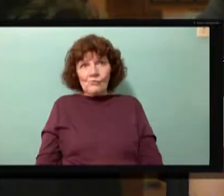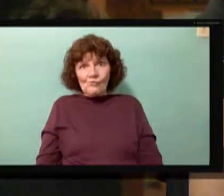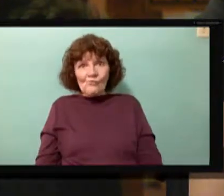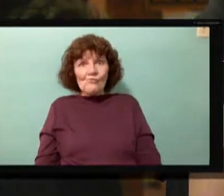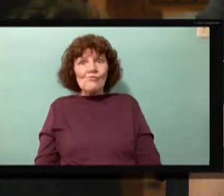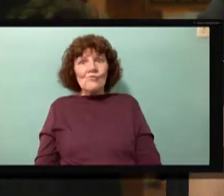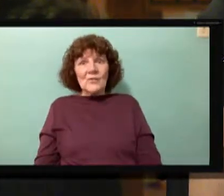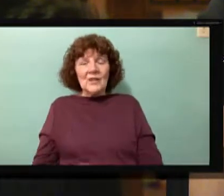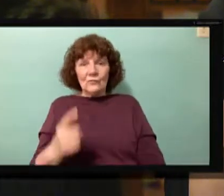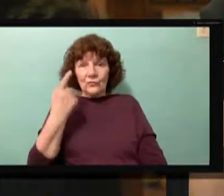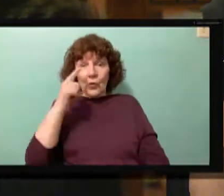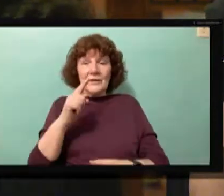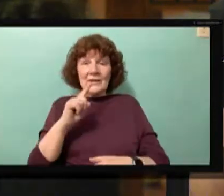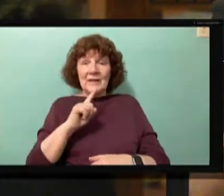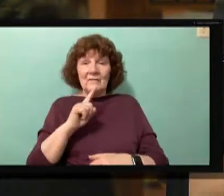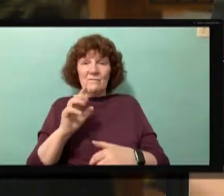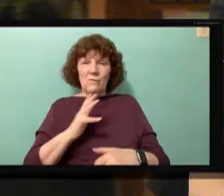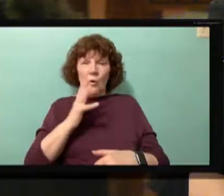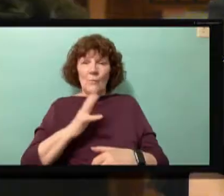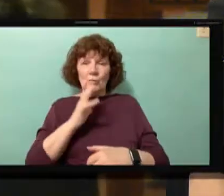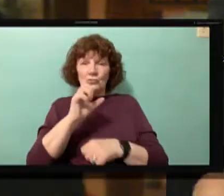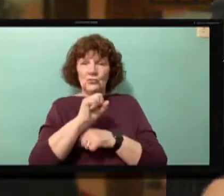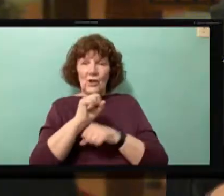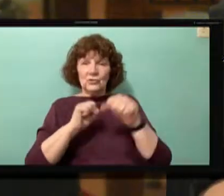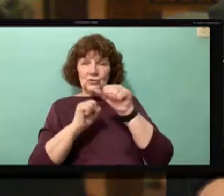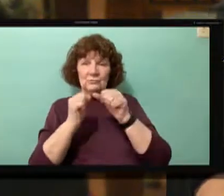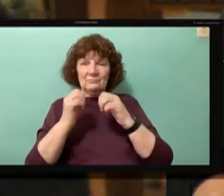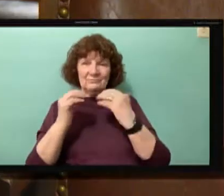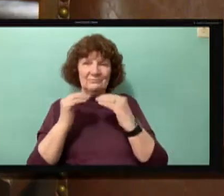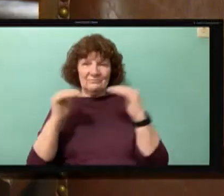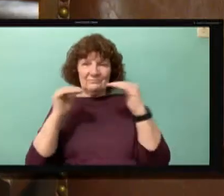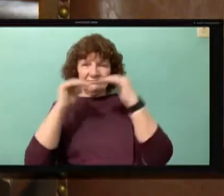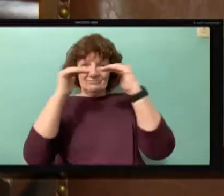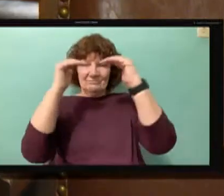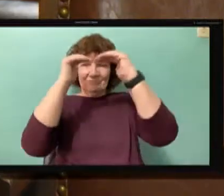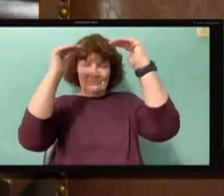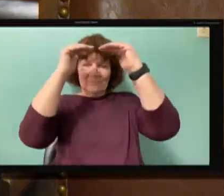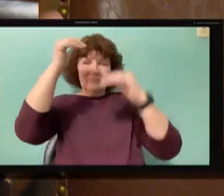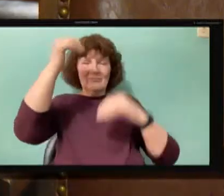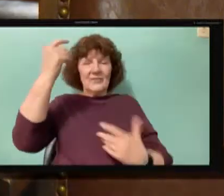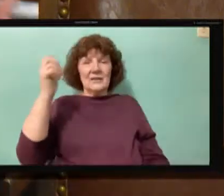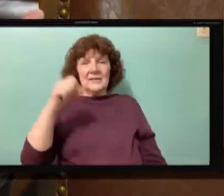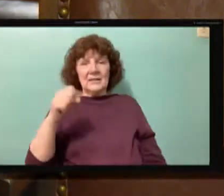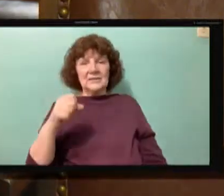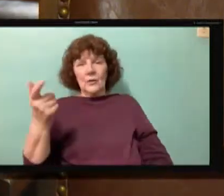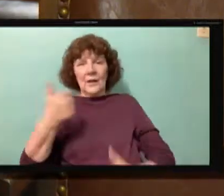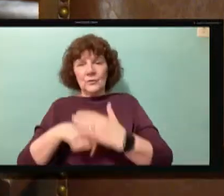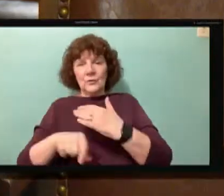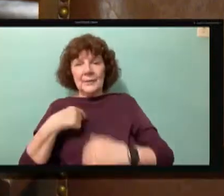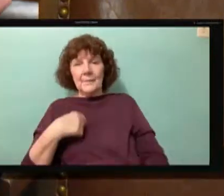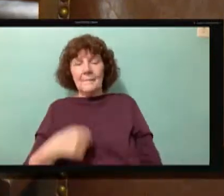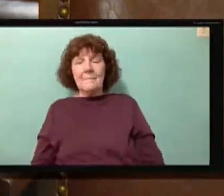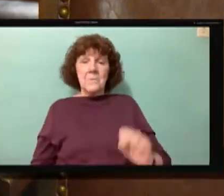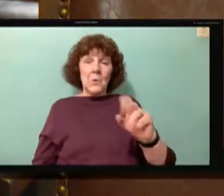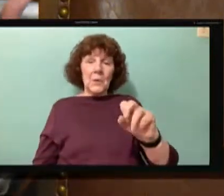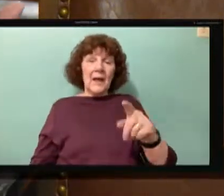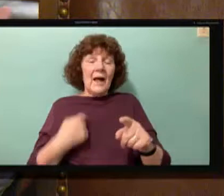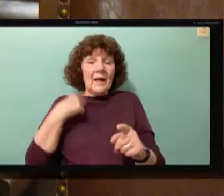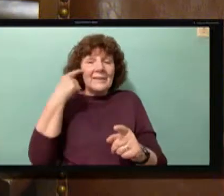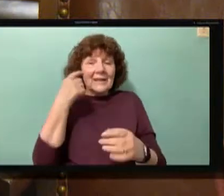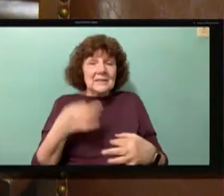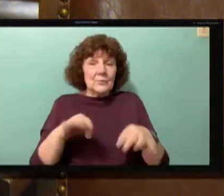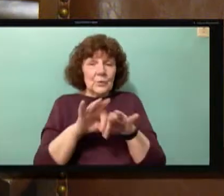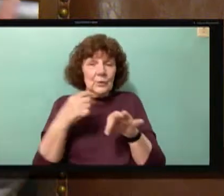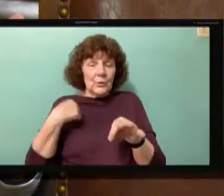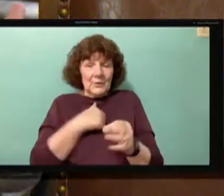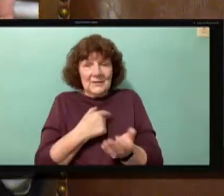But. Yeah. Okay. I think that's important that we talk about that when we talk